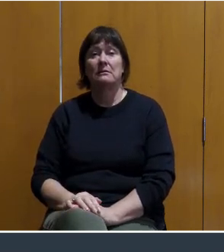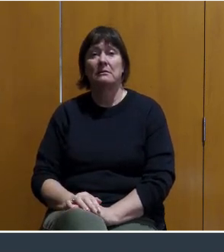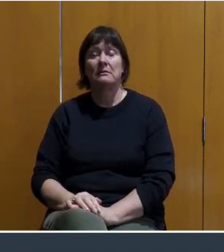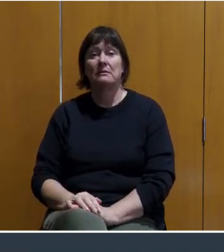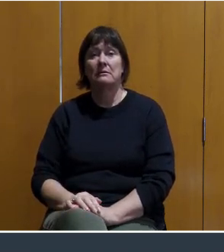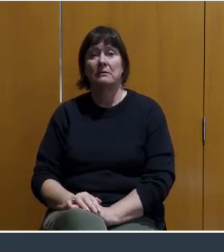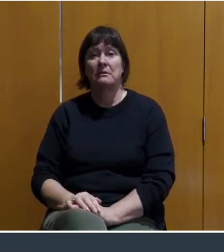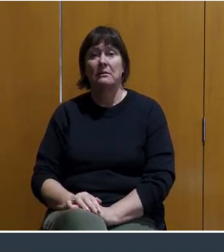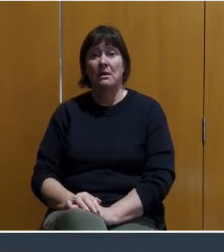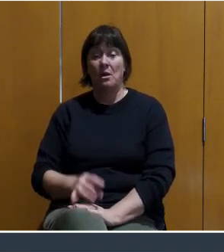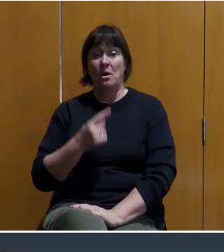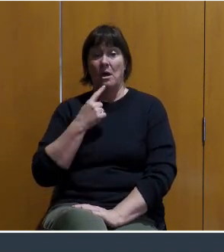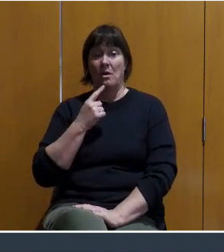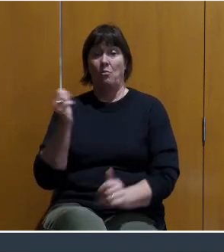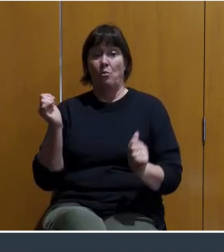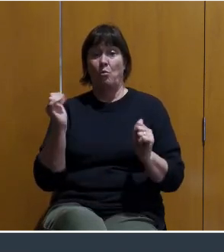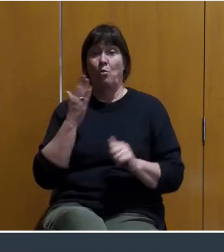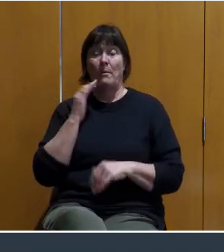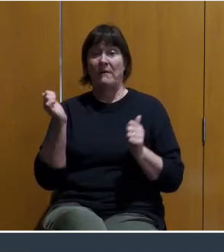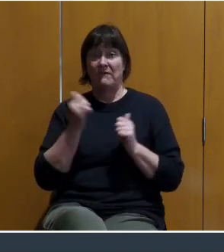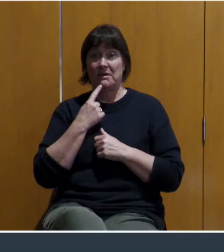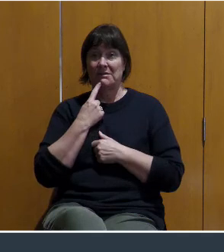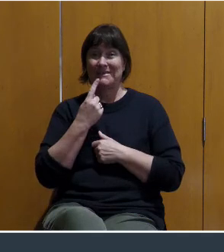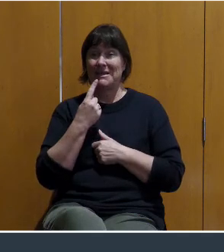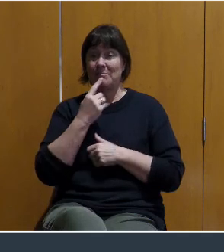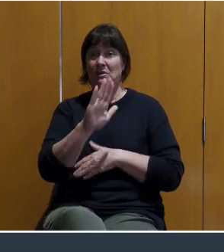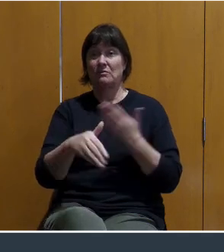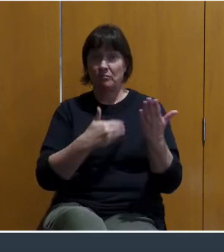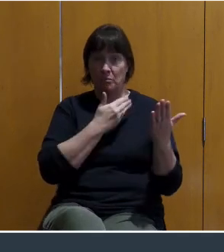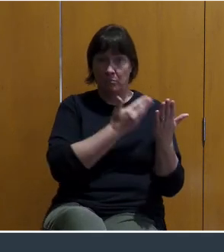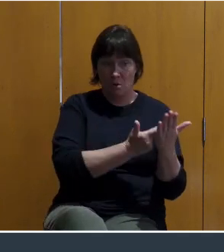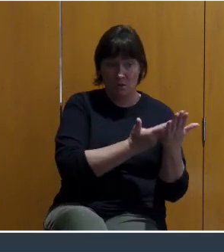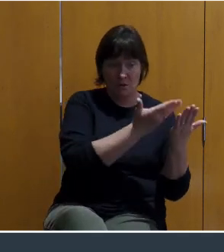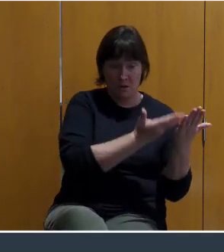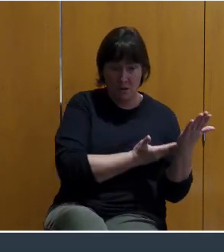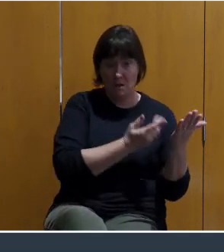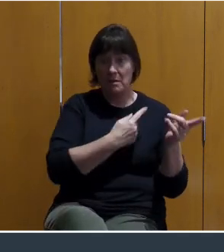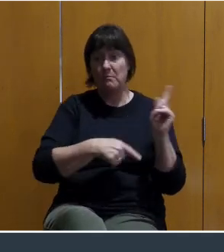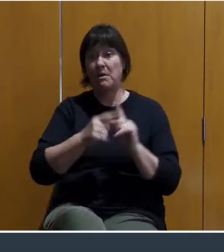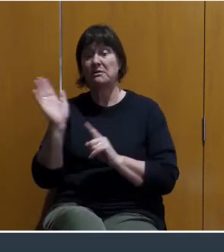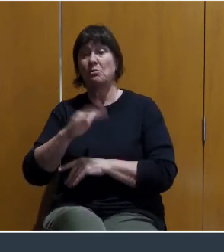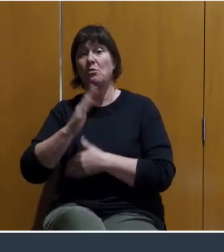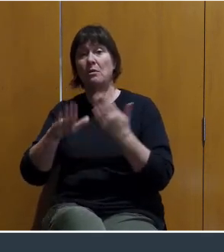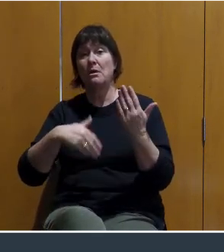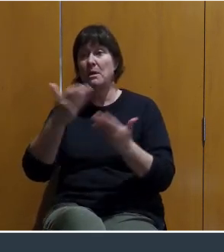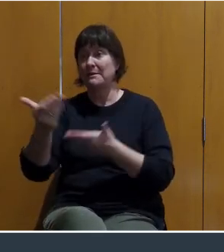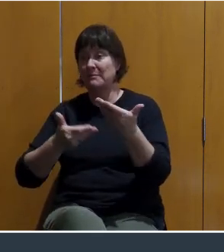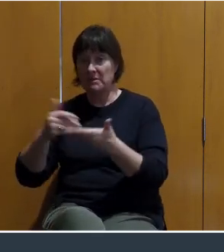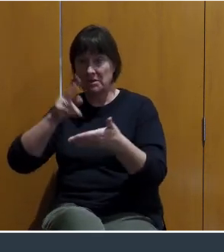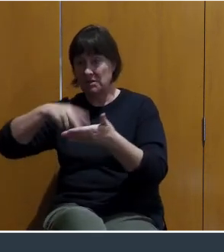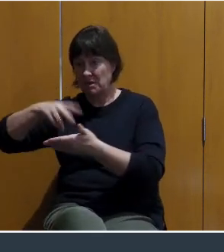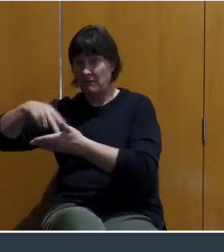after the statement of proposal and after reading all the submissions, I have made a further inquiry with the Department